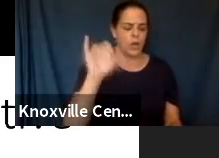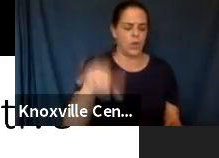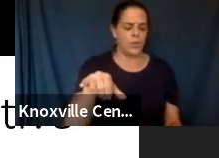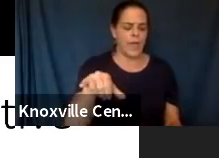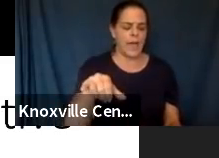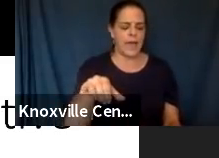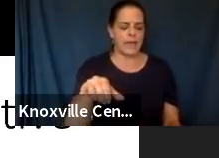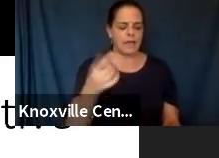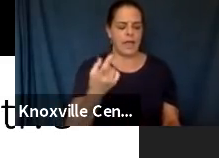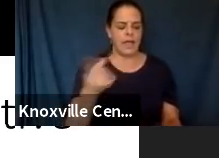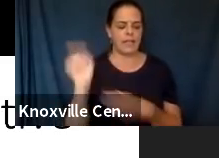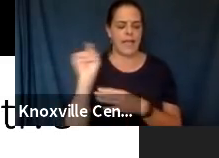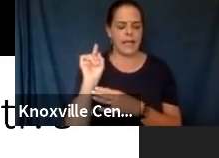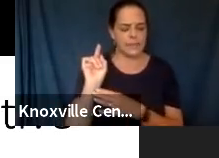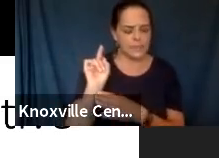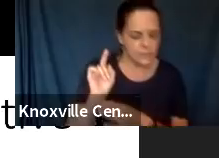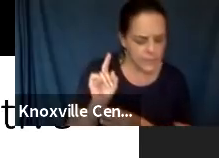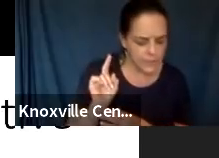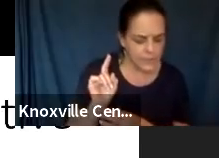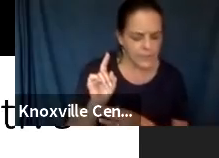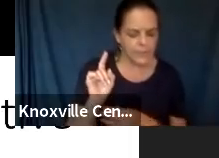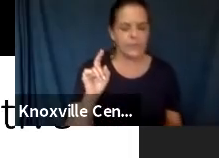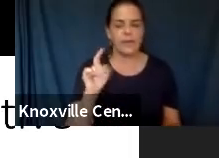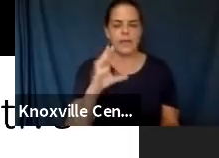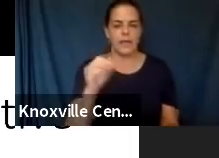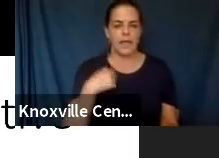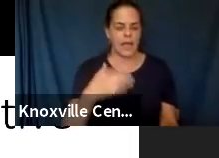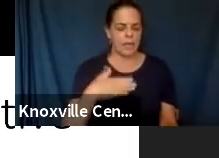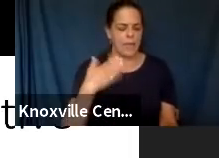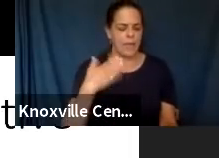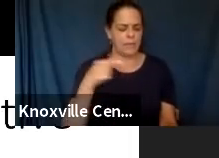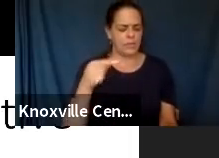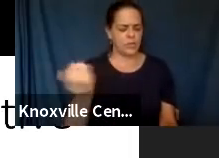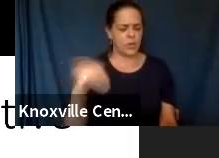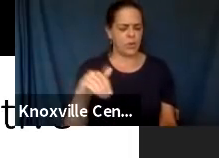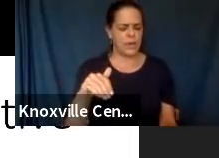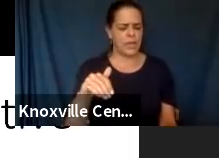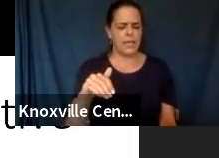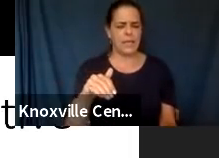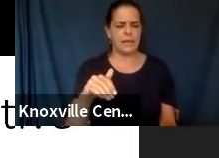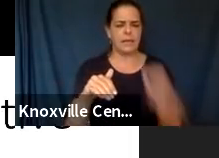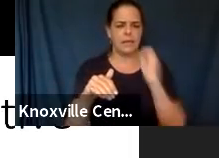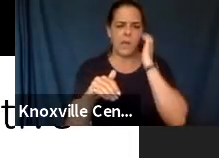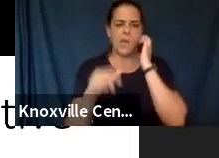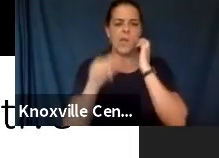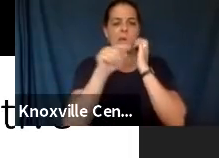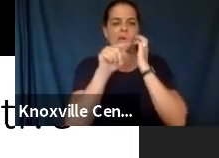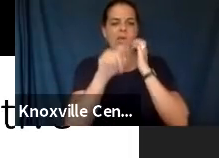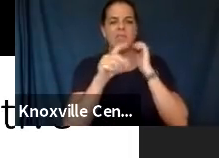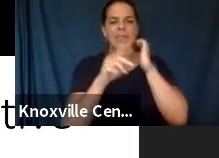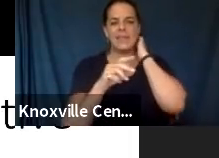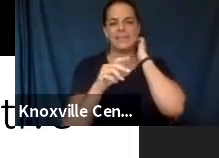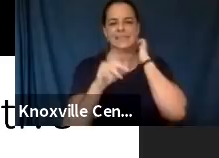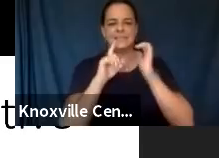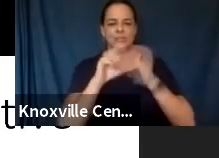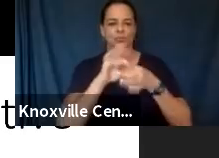last week, and I'm happy to show it again. And so this has to do